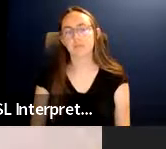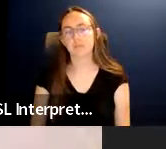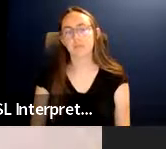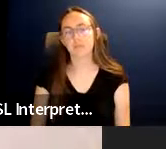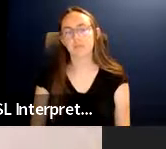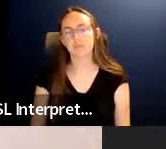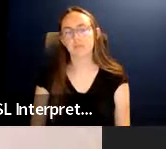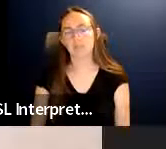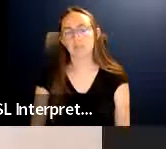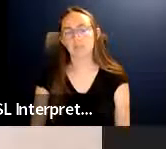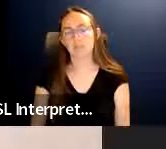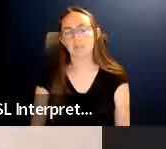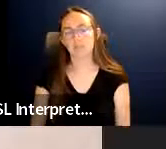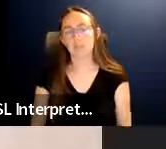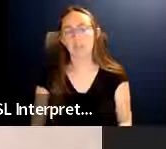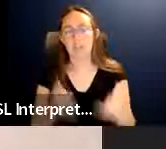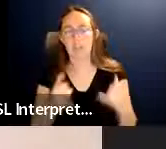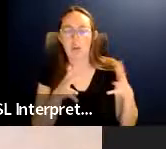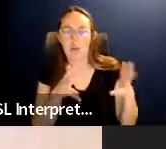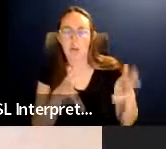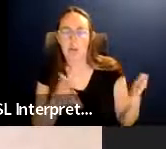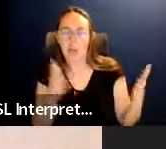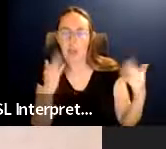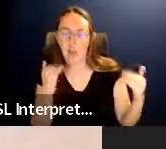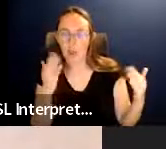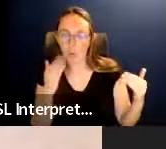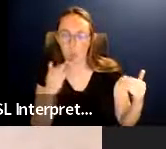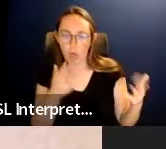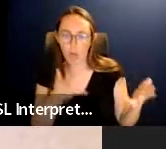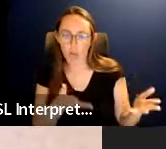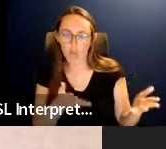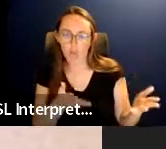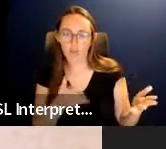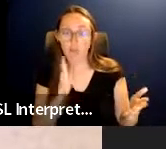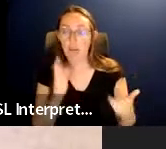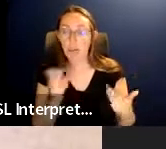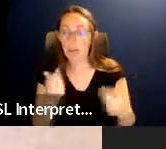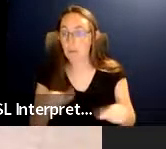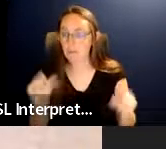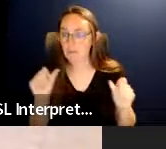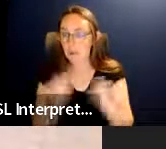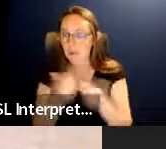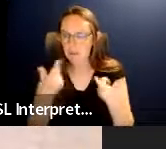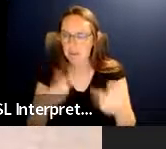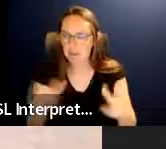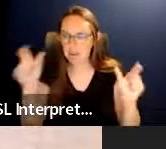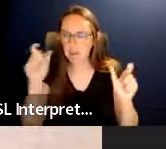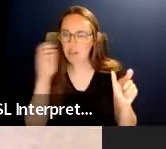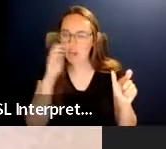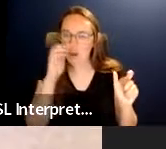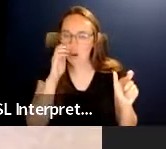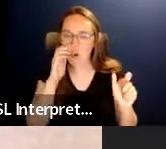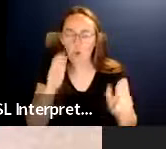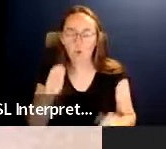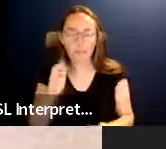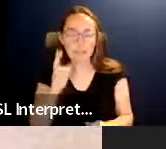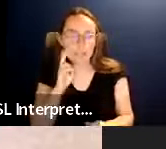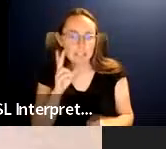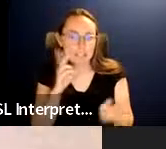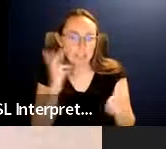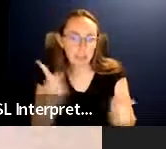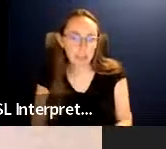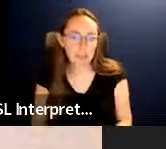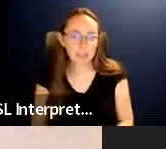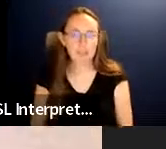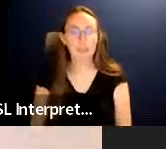that cool down. And we'll try that with a bigger phone. And this